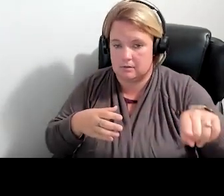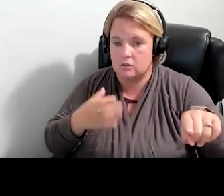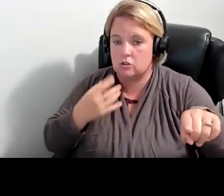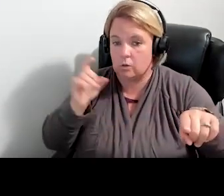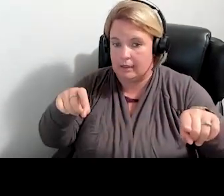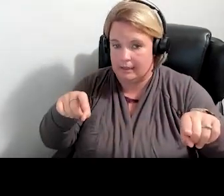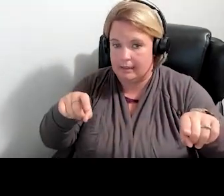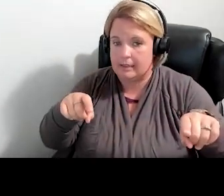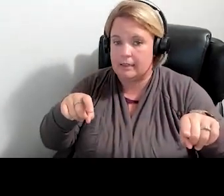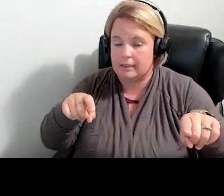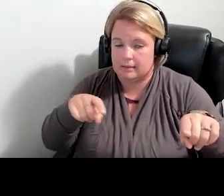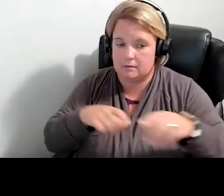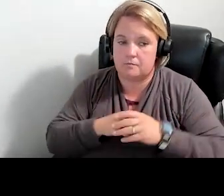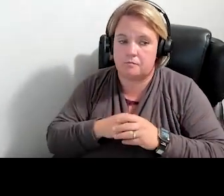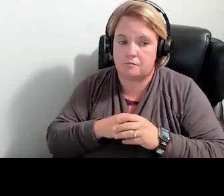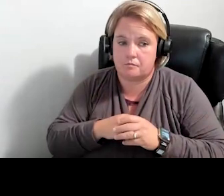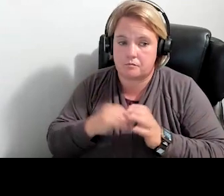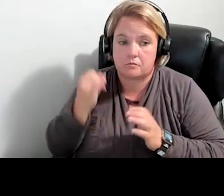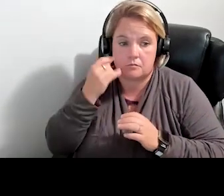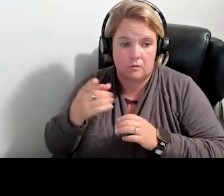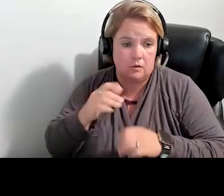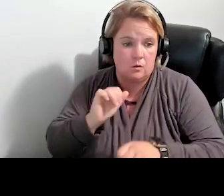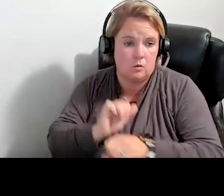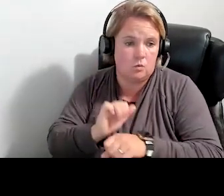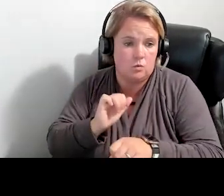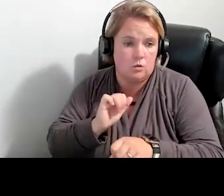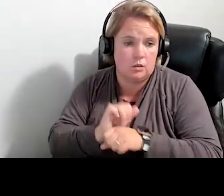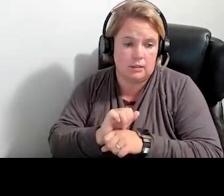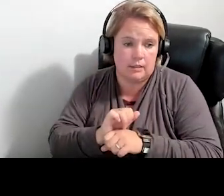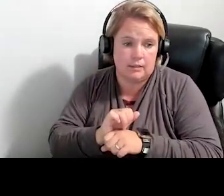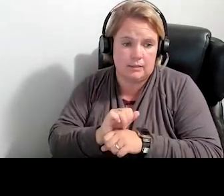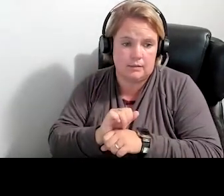needed. If you are working on a